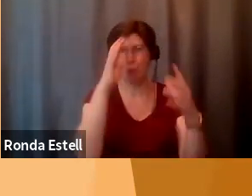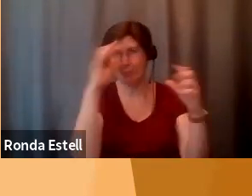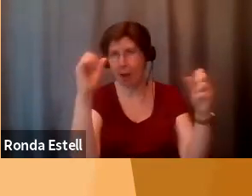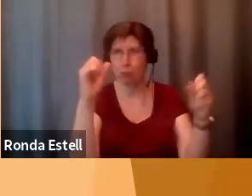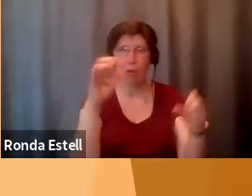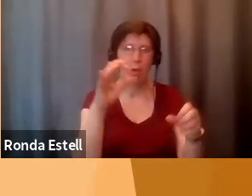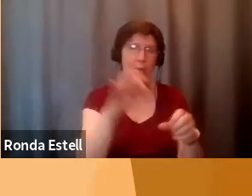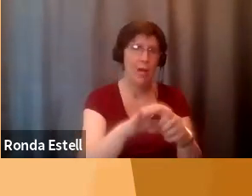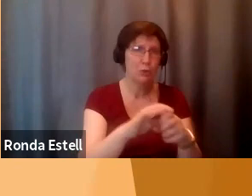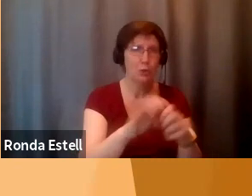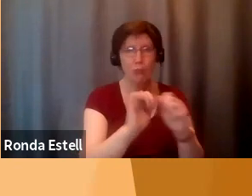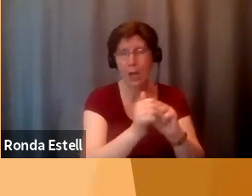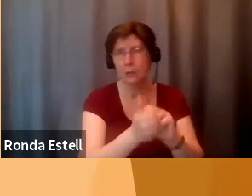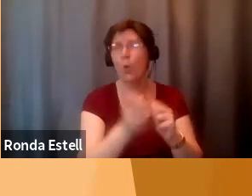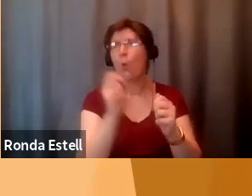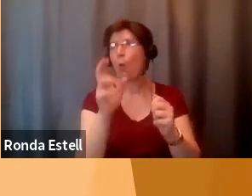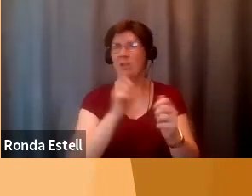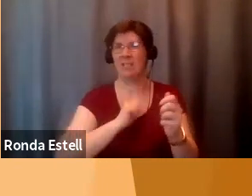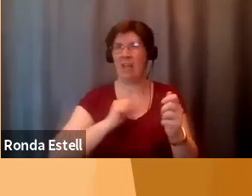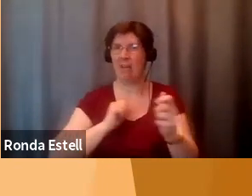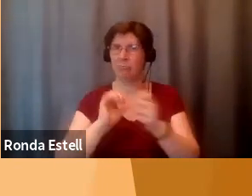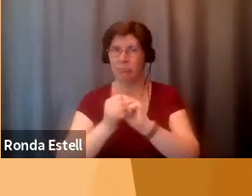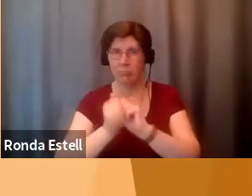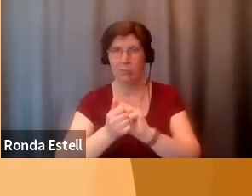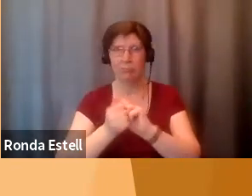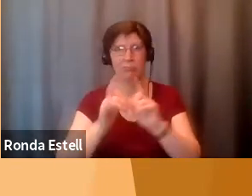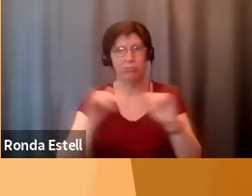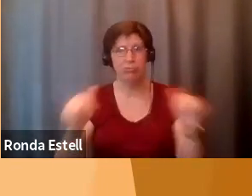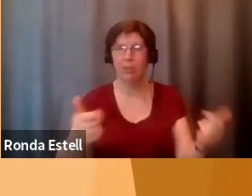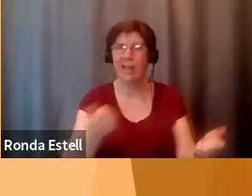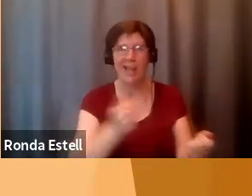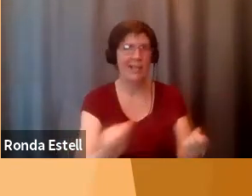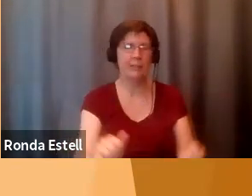presidential race, the Senate race, or etc.?